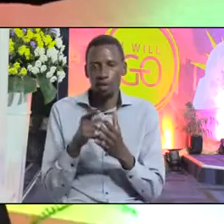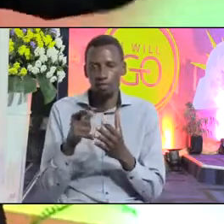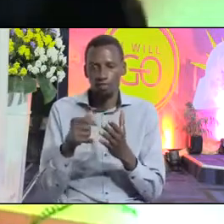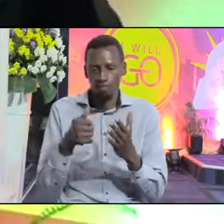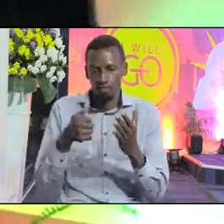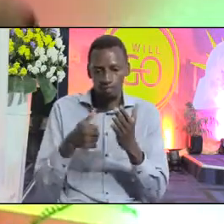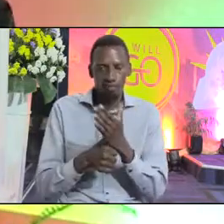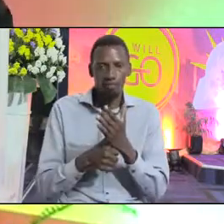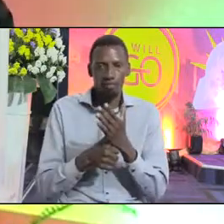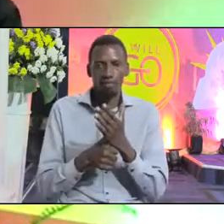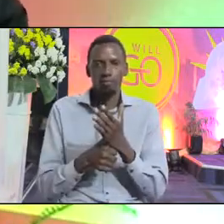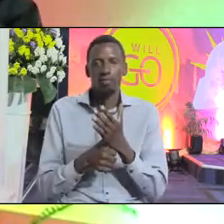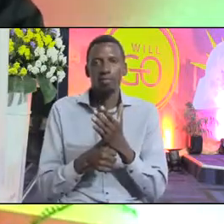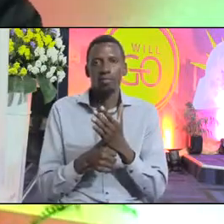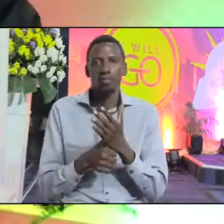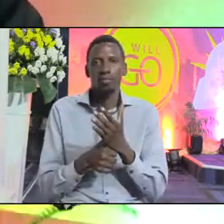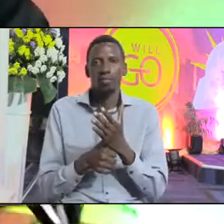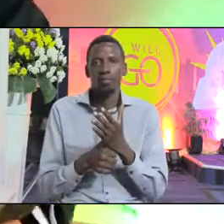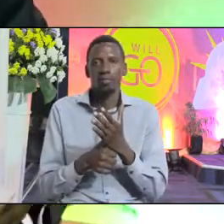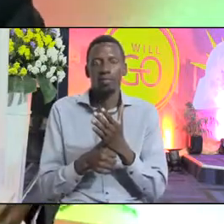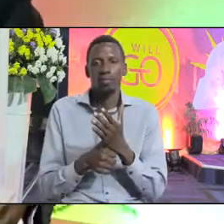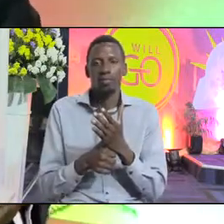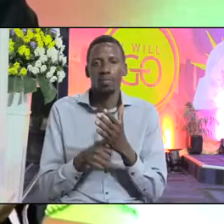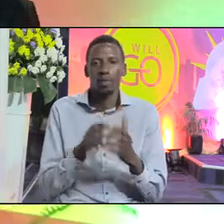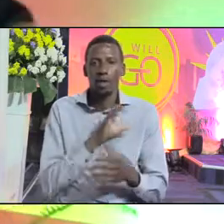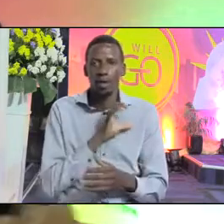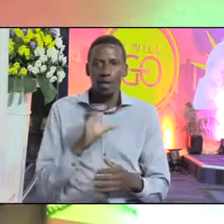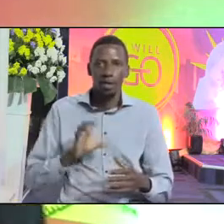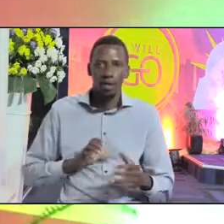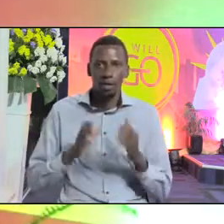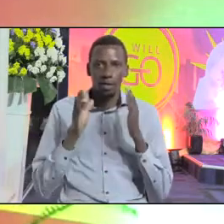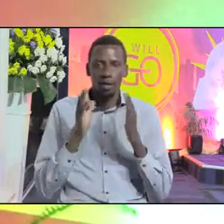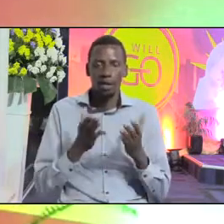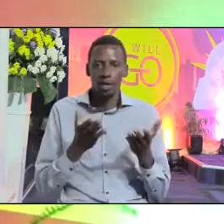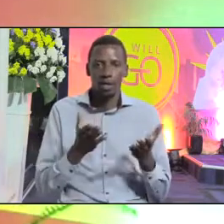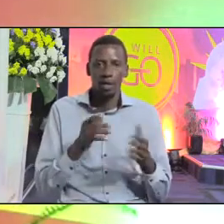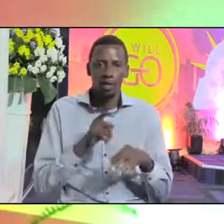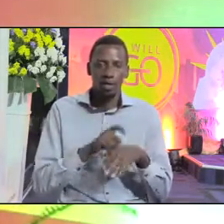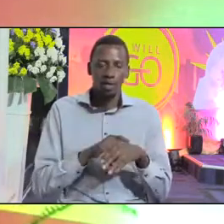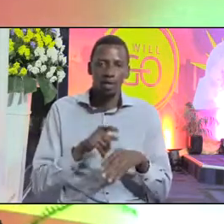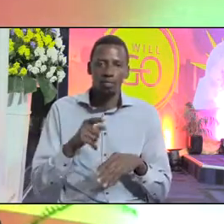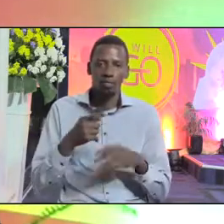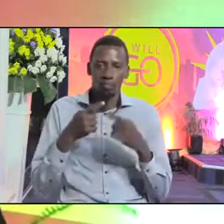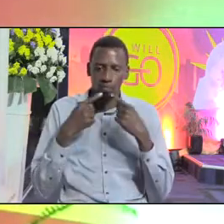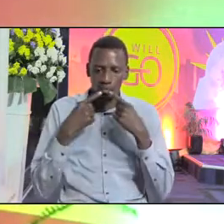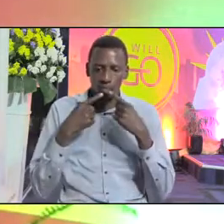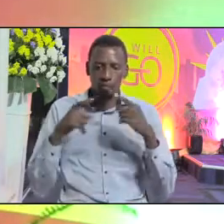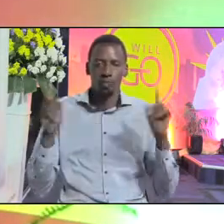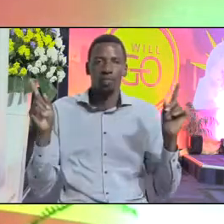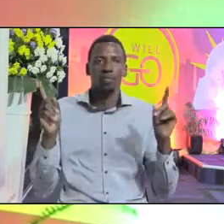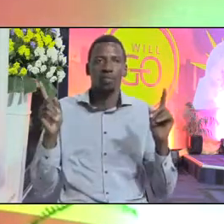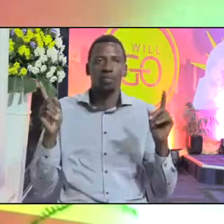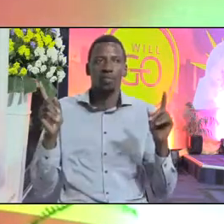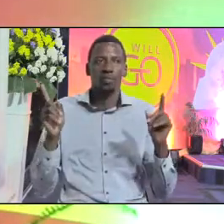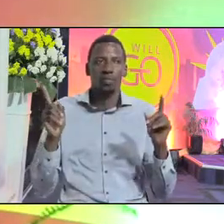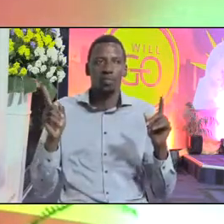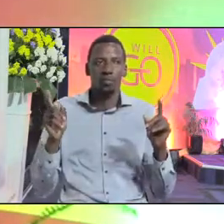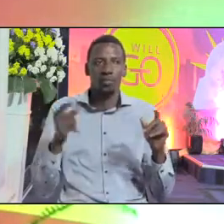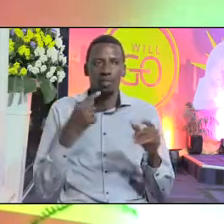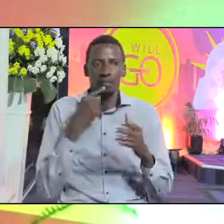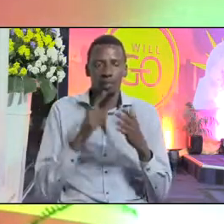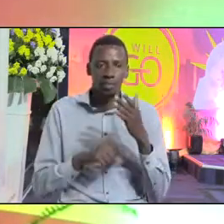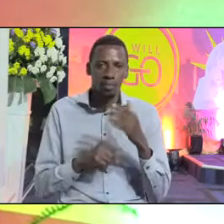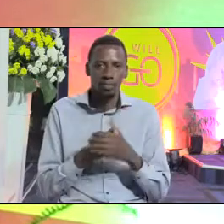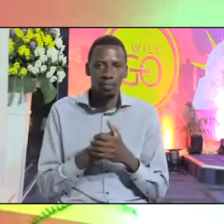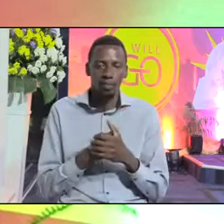the whole of Christianity upon it when he declares, quoting Habakkuk,